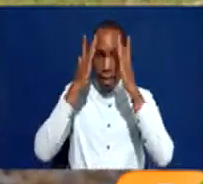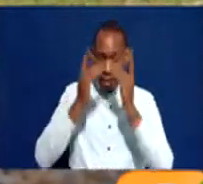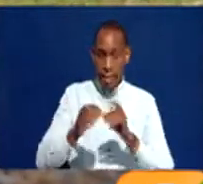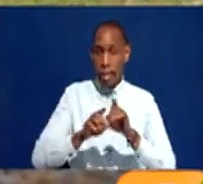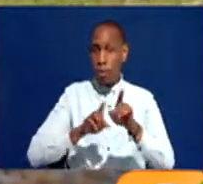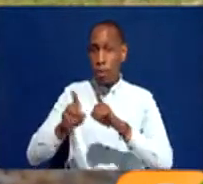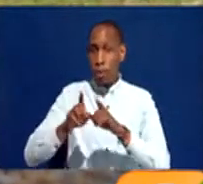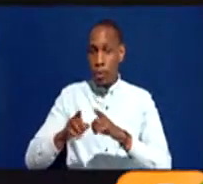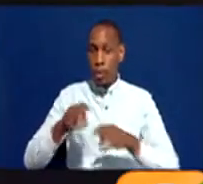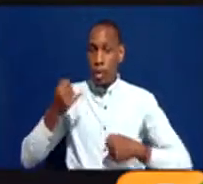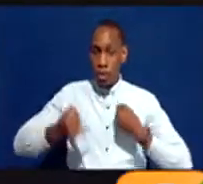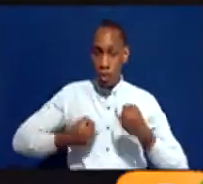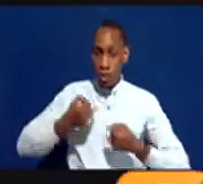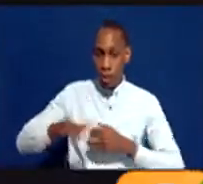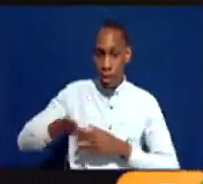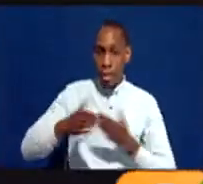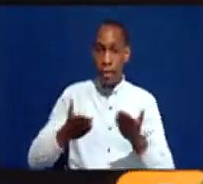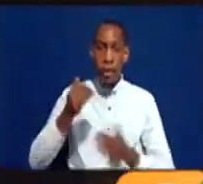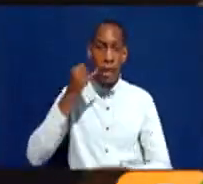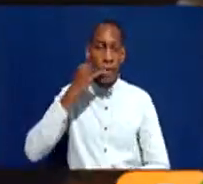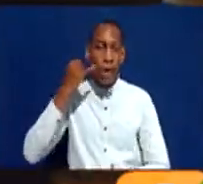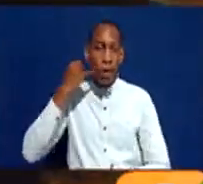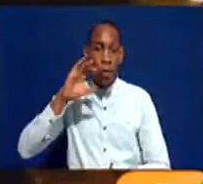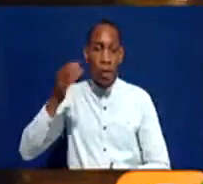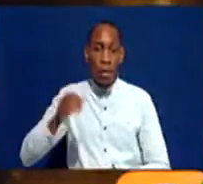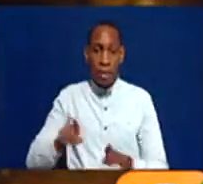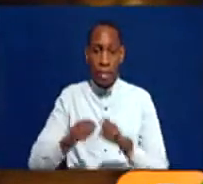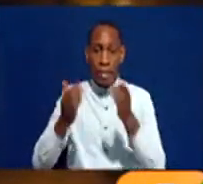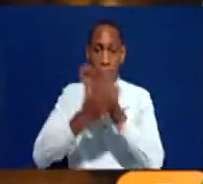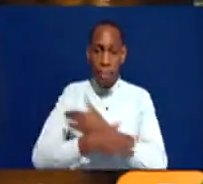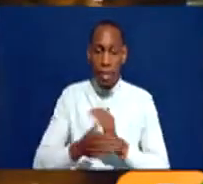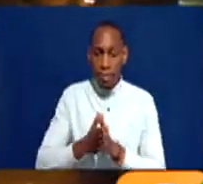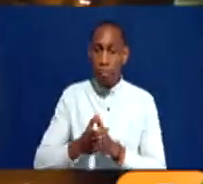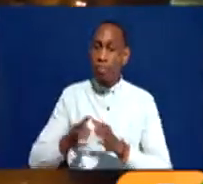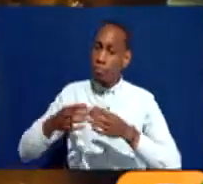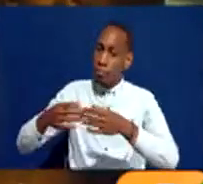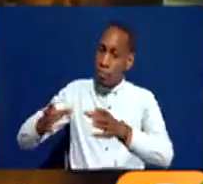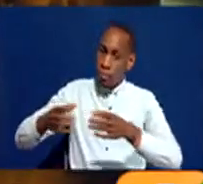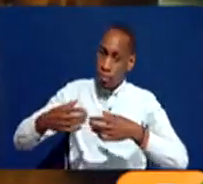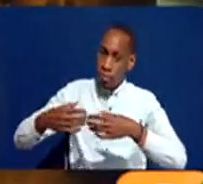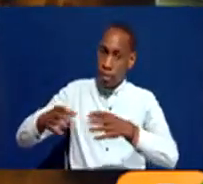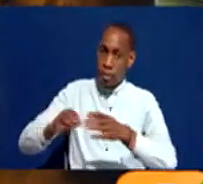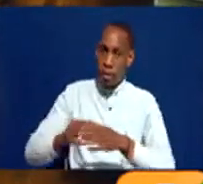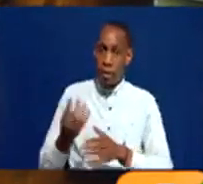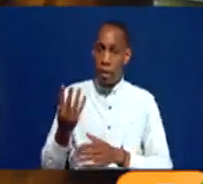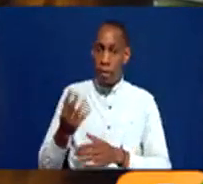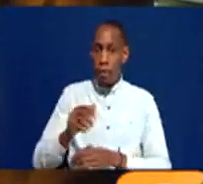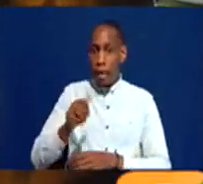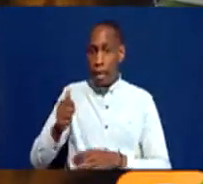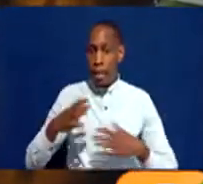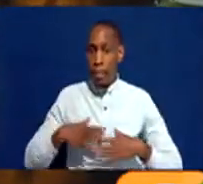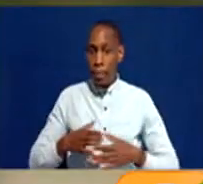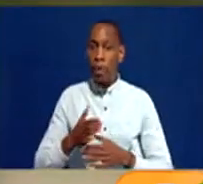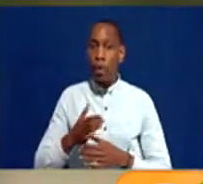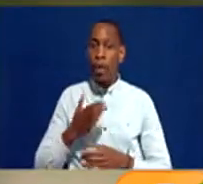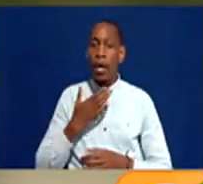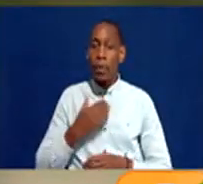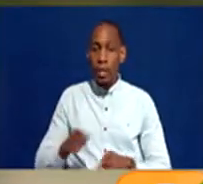visit an entertainment venue in Nakuru town that night. A few drinks in and four visitors came knocking at their